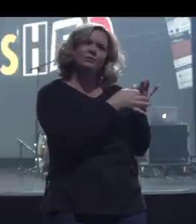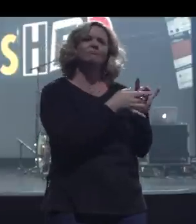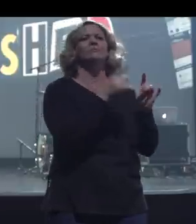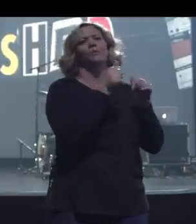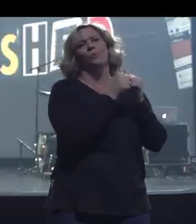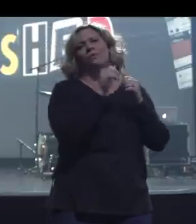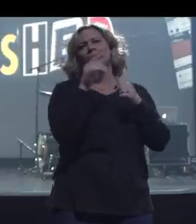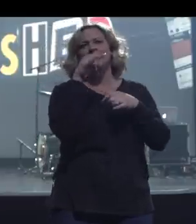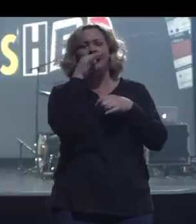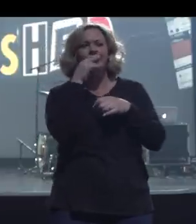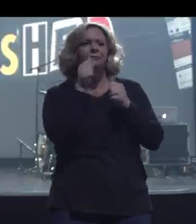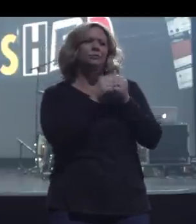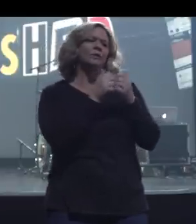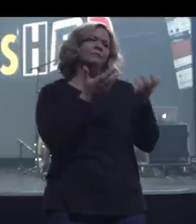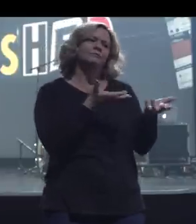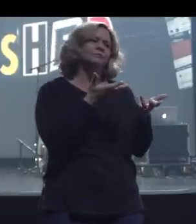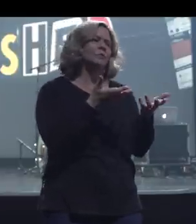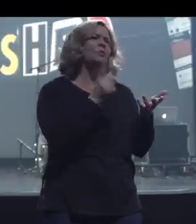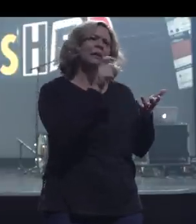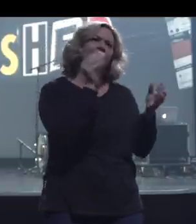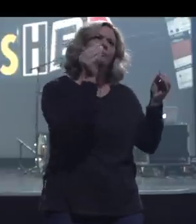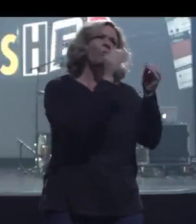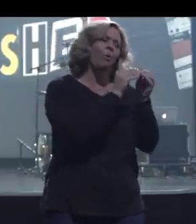with the kids. Like, we just need more.